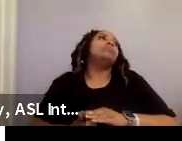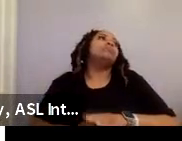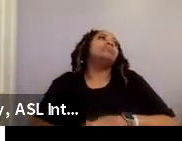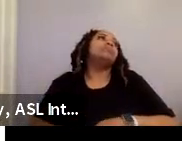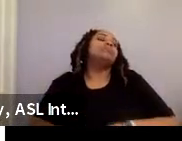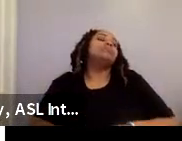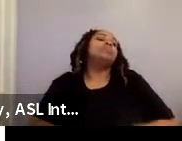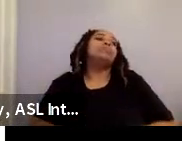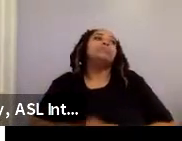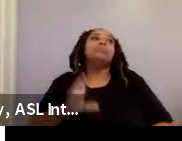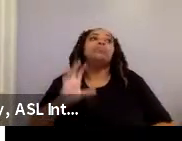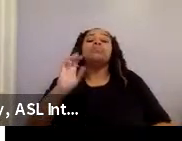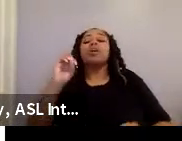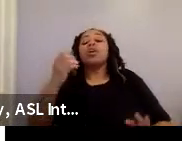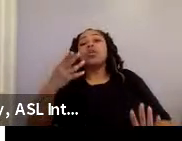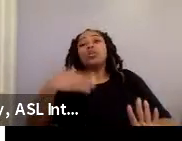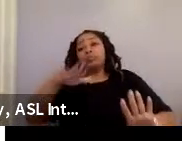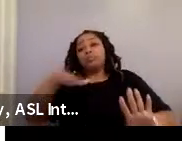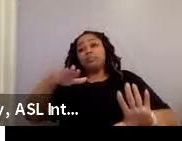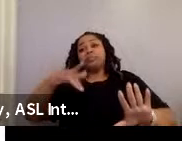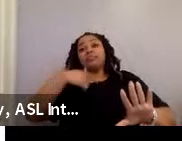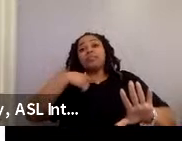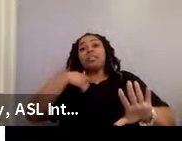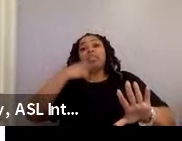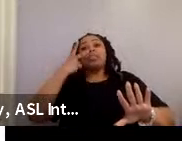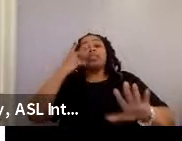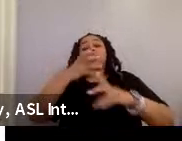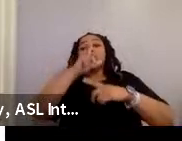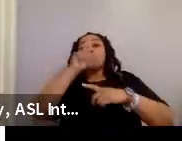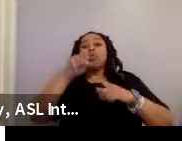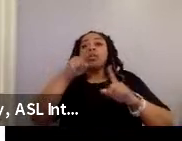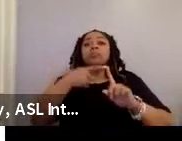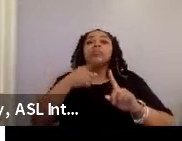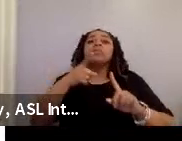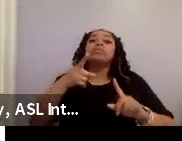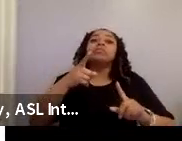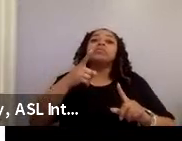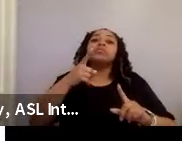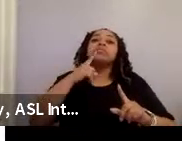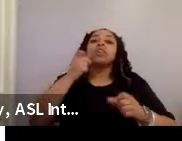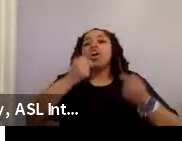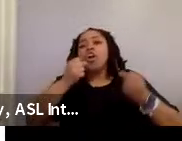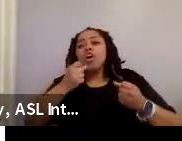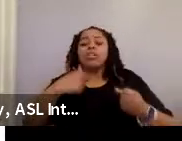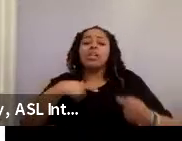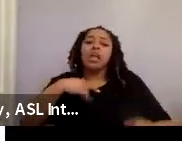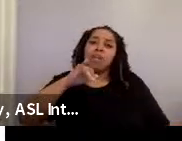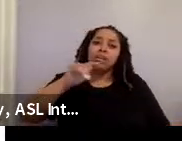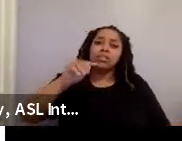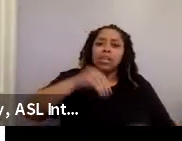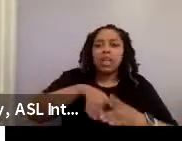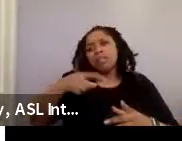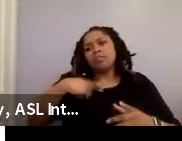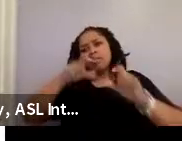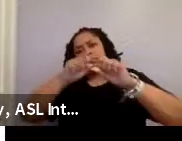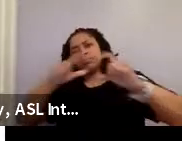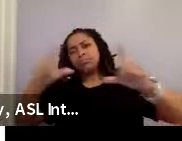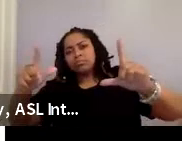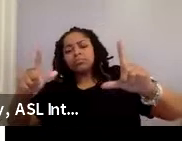Oh, and if I can, I want to ping on, I saw a lot of questions about, these cars, they have IT in them. There's a display